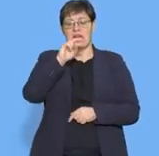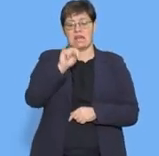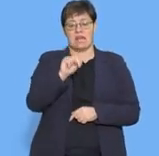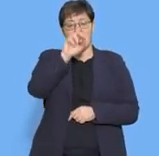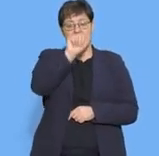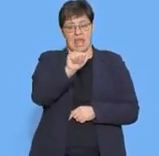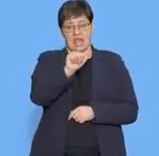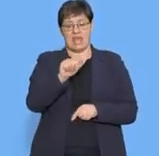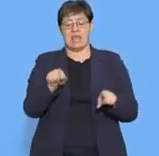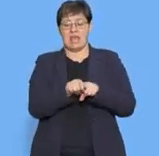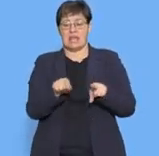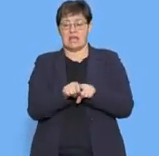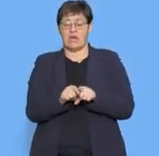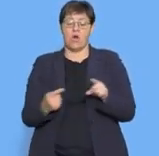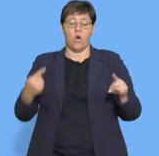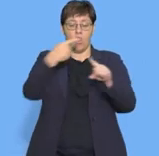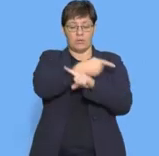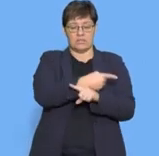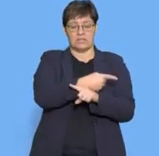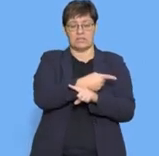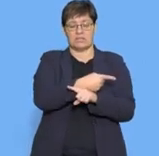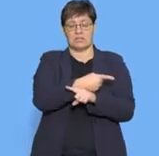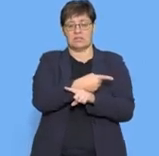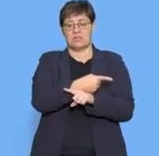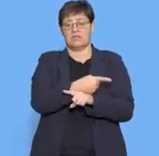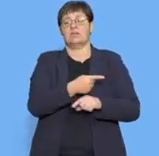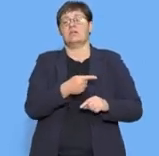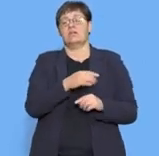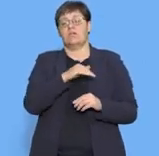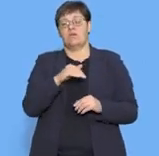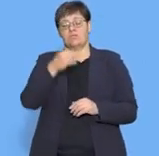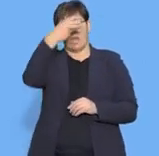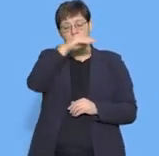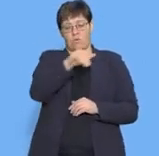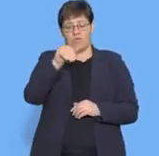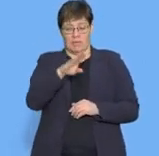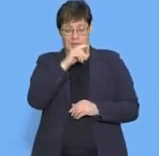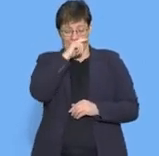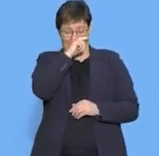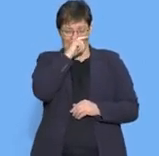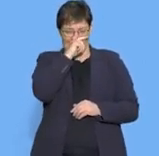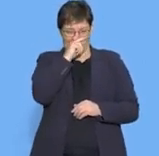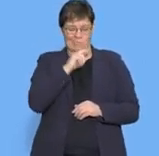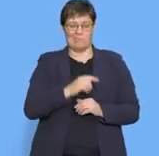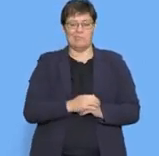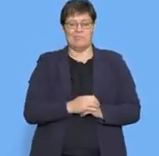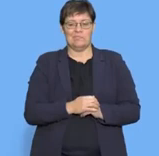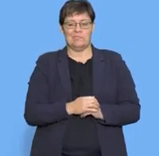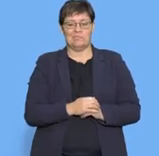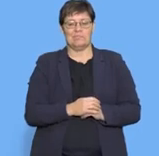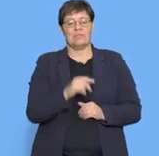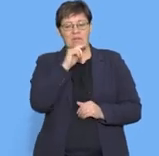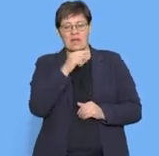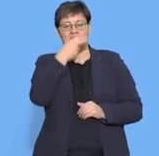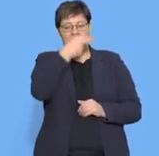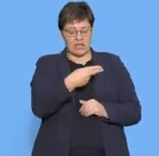A, so opposite, over hypotenuse. So it's h over b. And again, we're going to